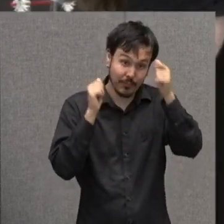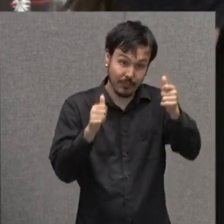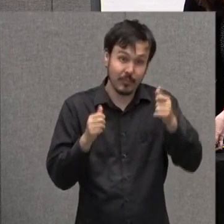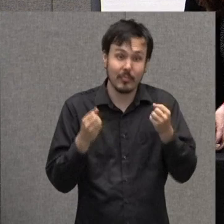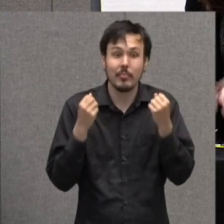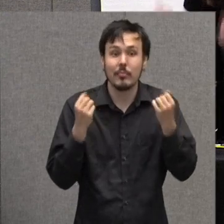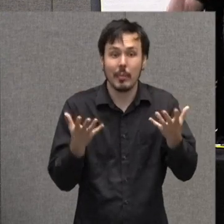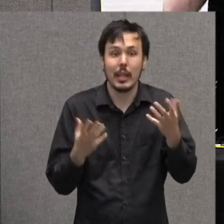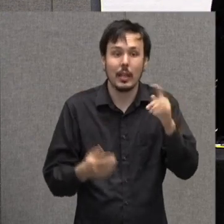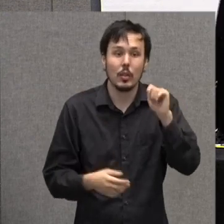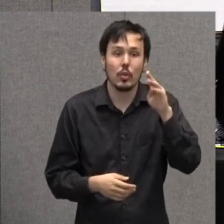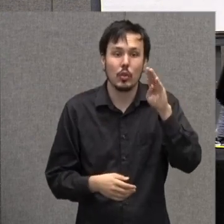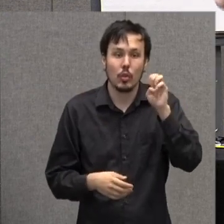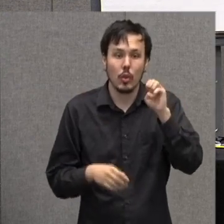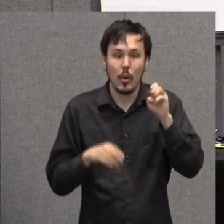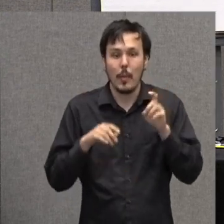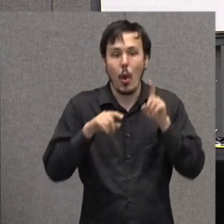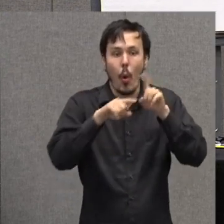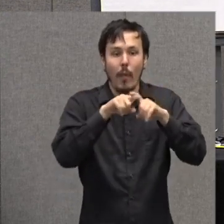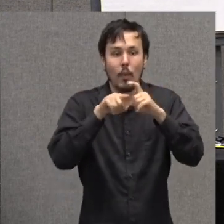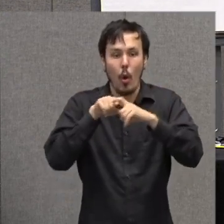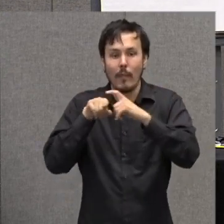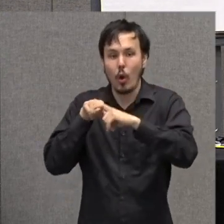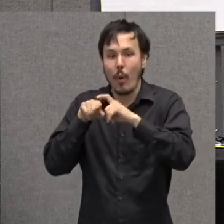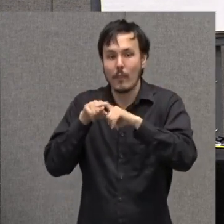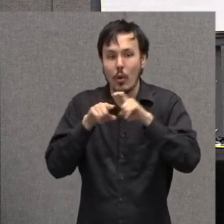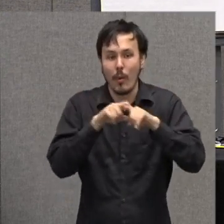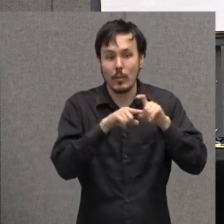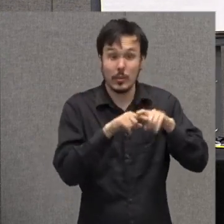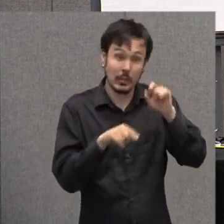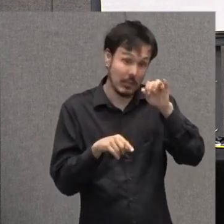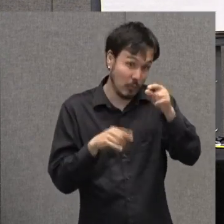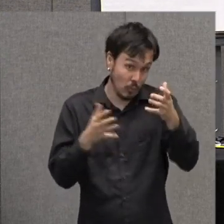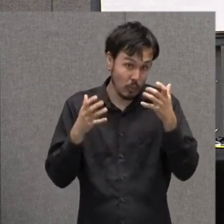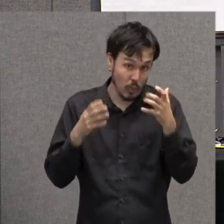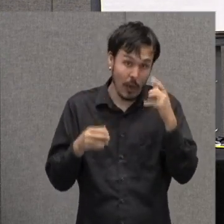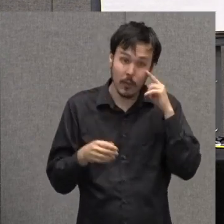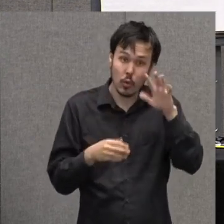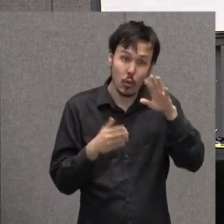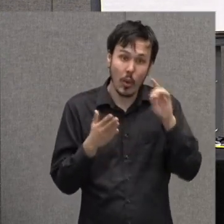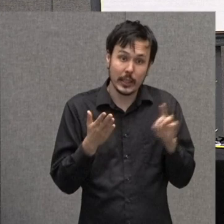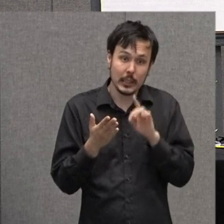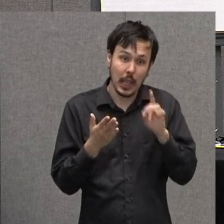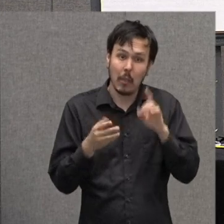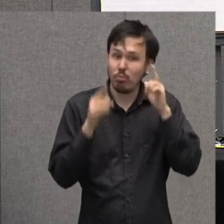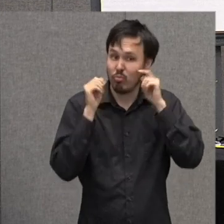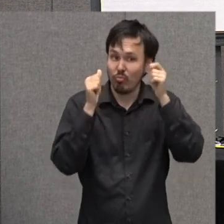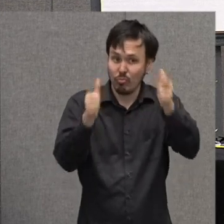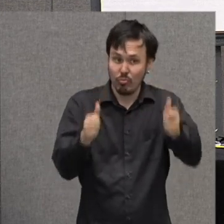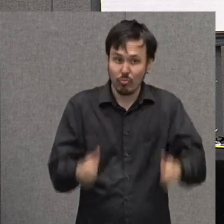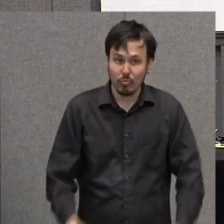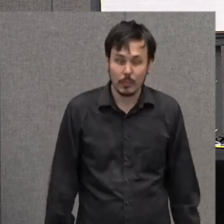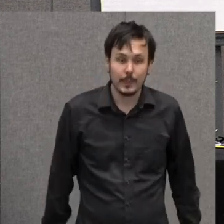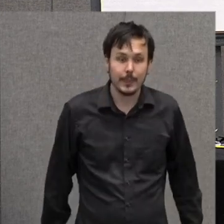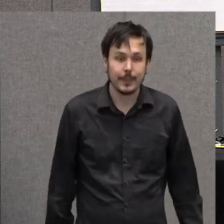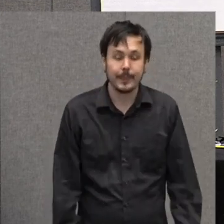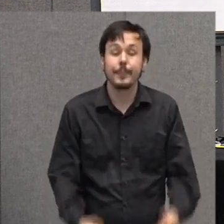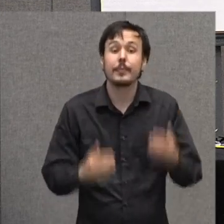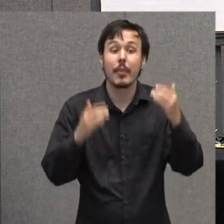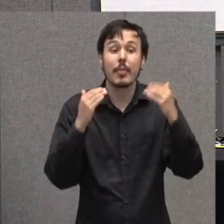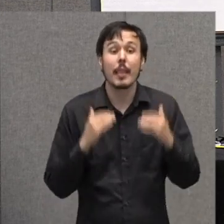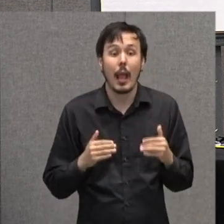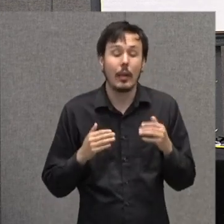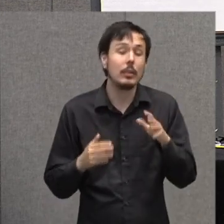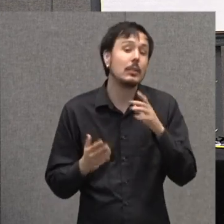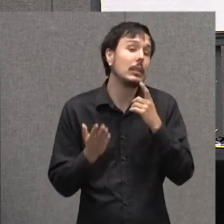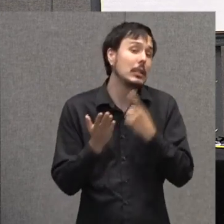tubes over, going over the top of your head, if that's a look that you want in the design of your hat, okay? Now, let's